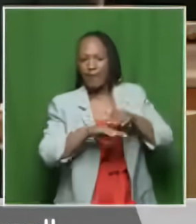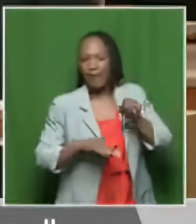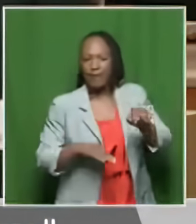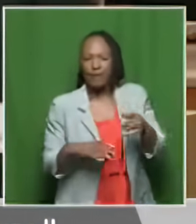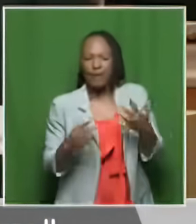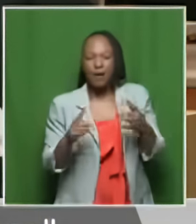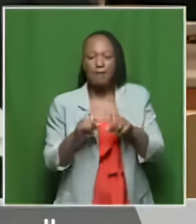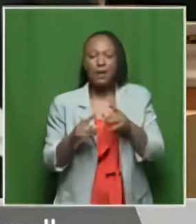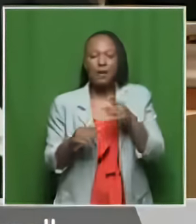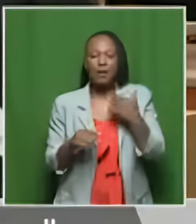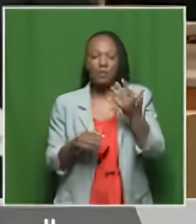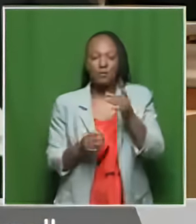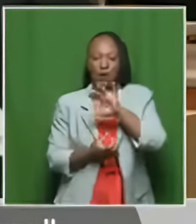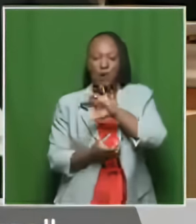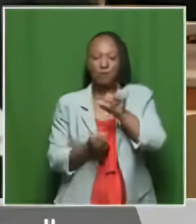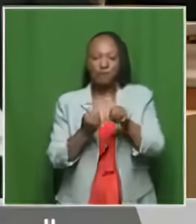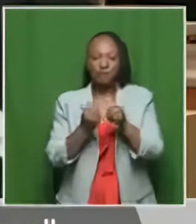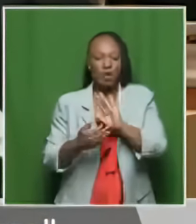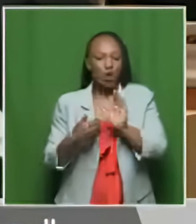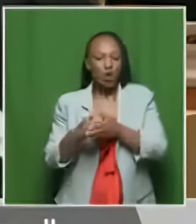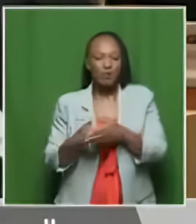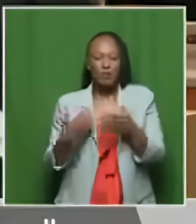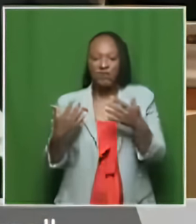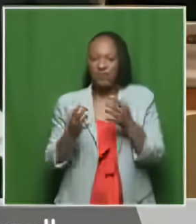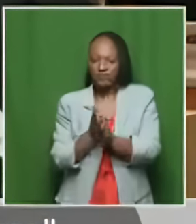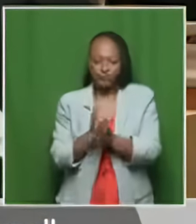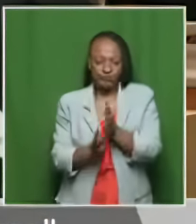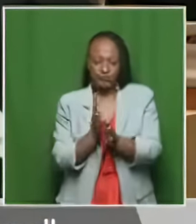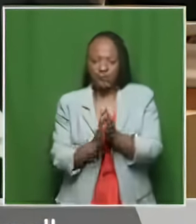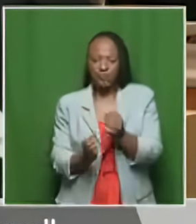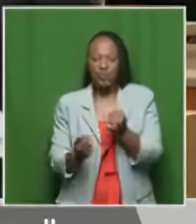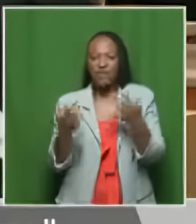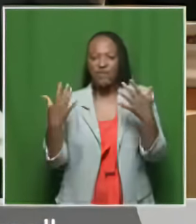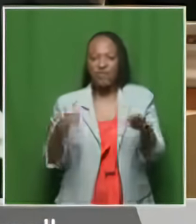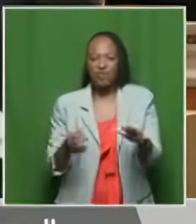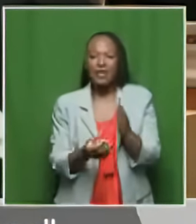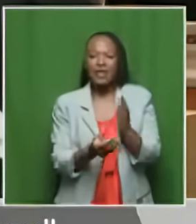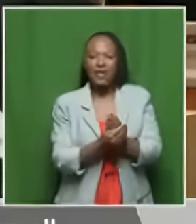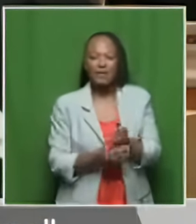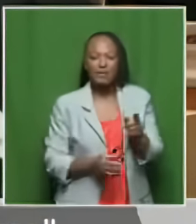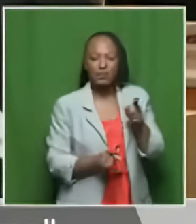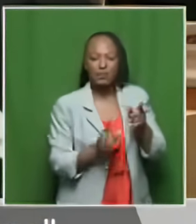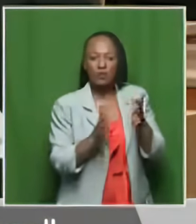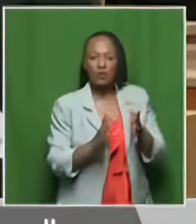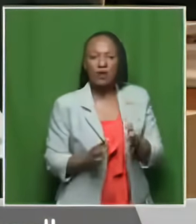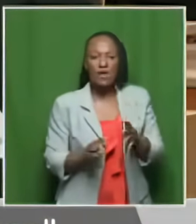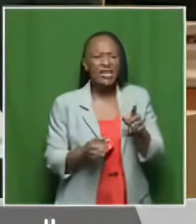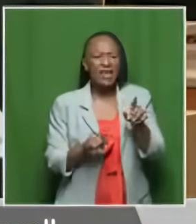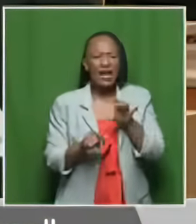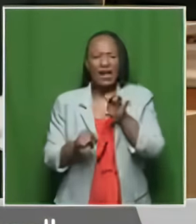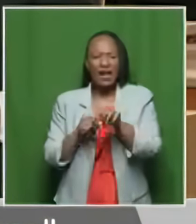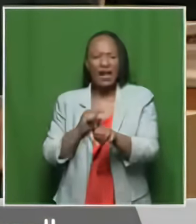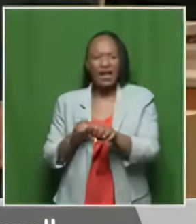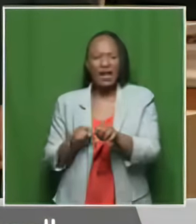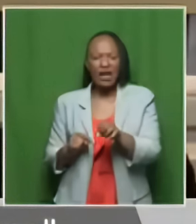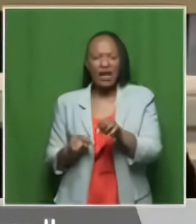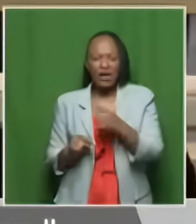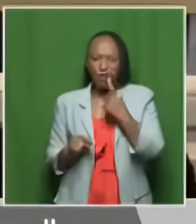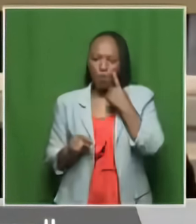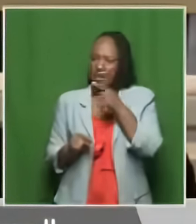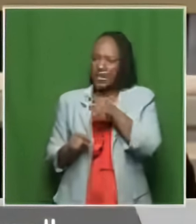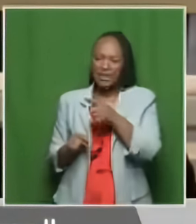And then he closes his case. After he says, now I'm done with my case, the magistrate realizes this guy did not break this witness of